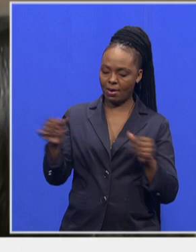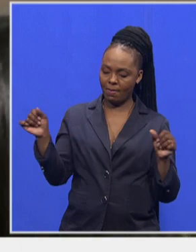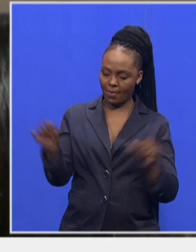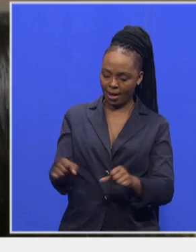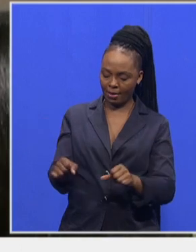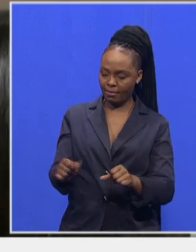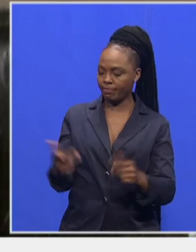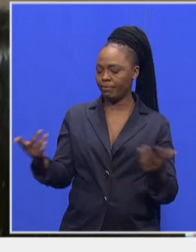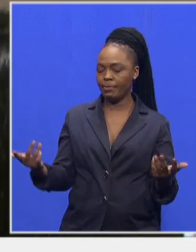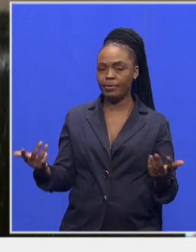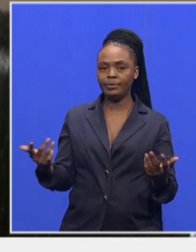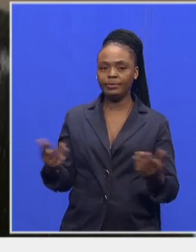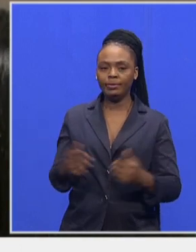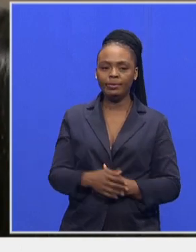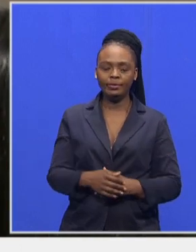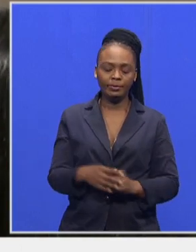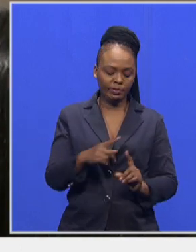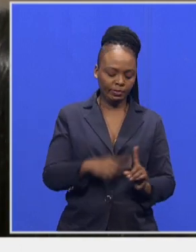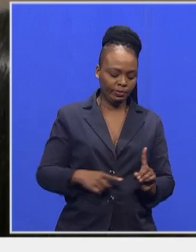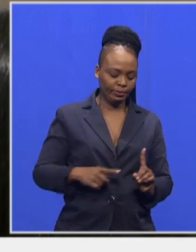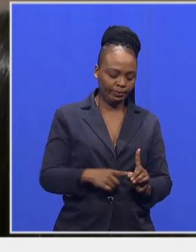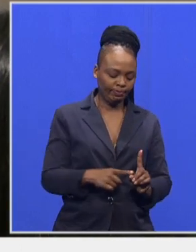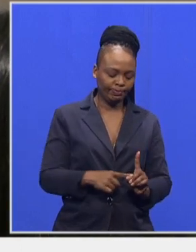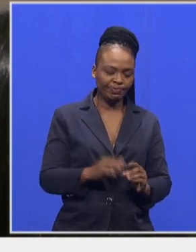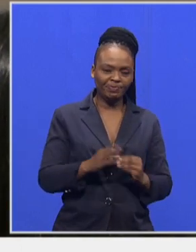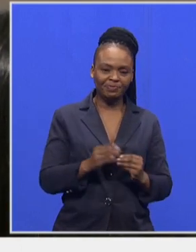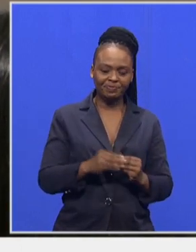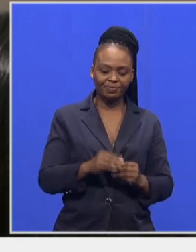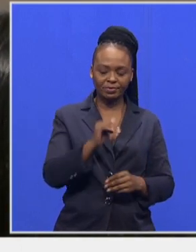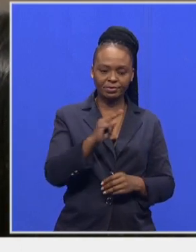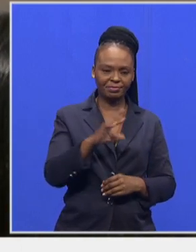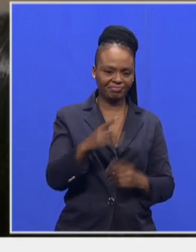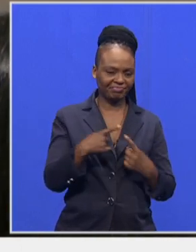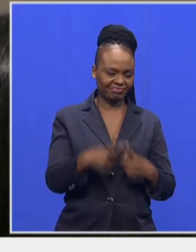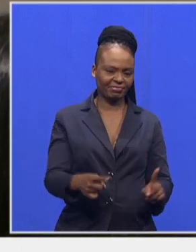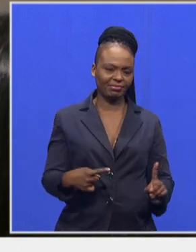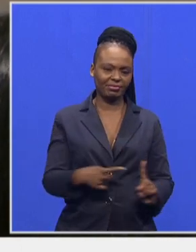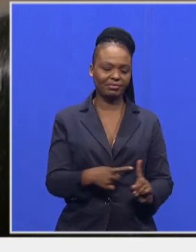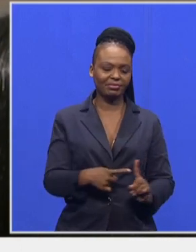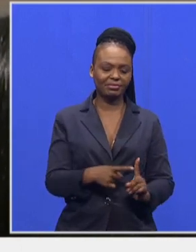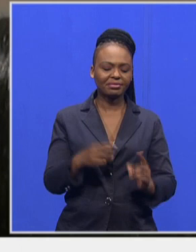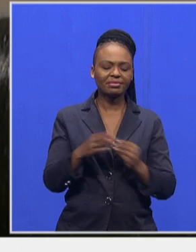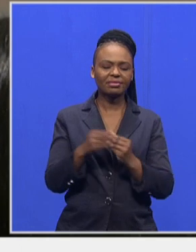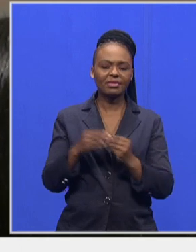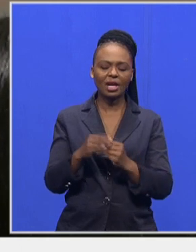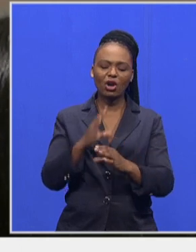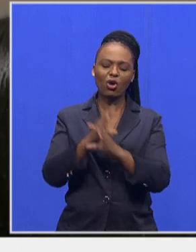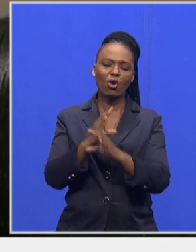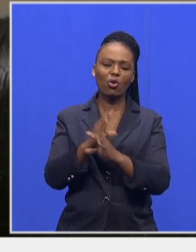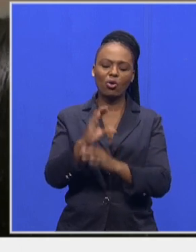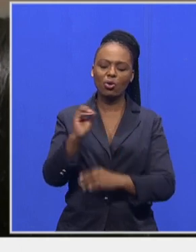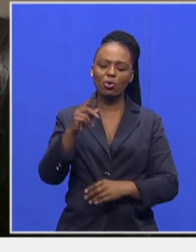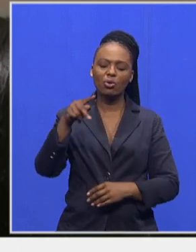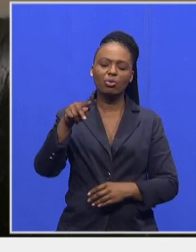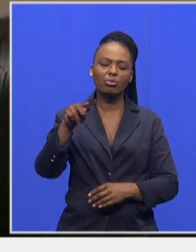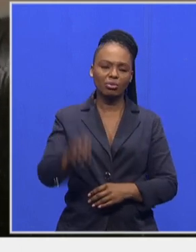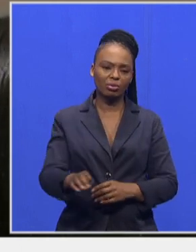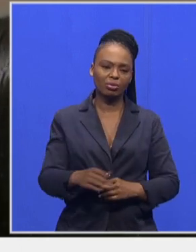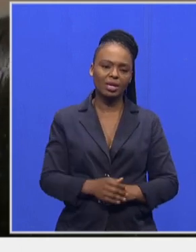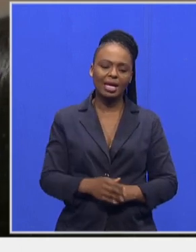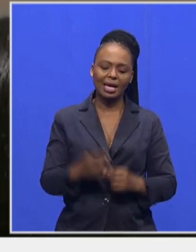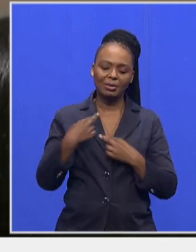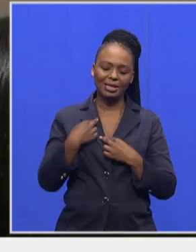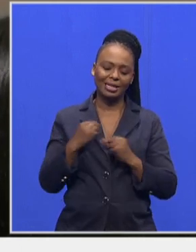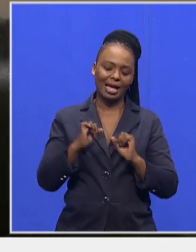Firstly, Makwarela is not a member of the African National Congress. He's a co-member. The responsibility of vetting him comes from that